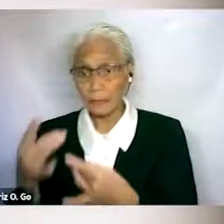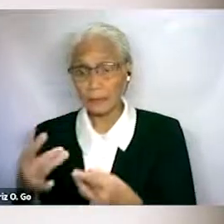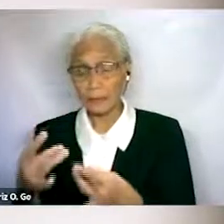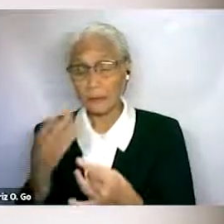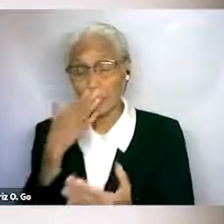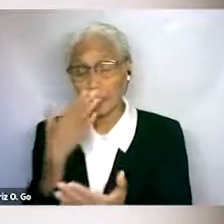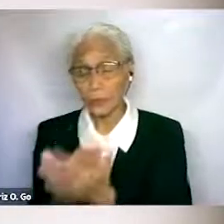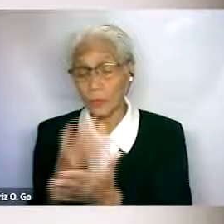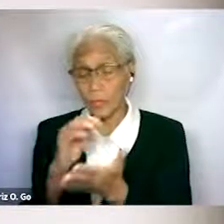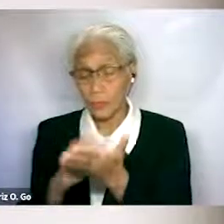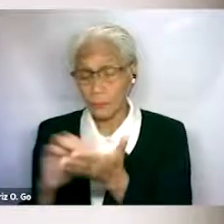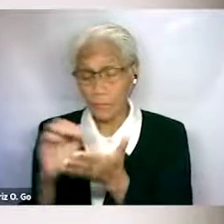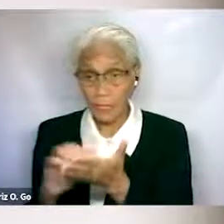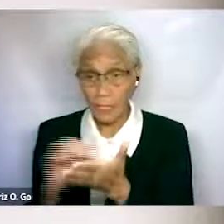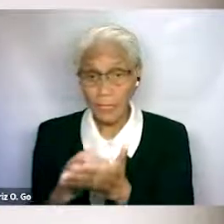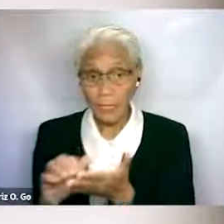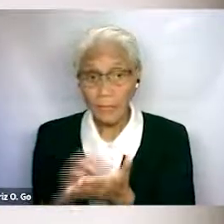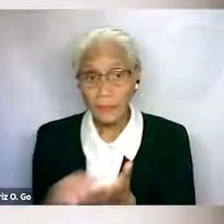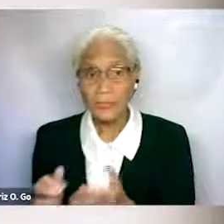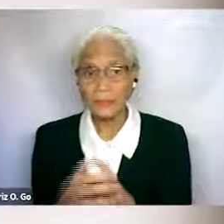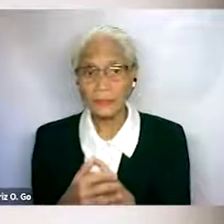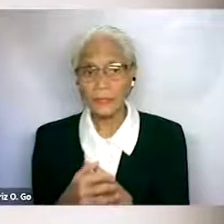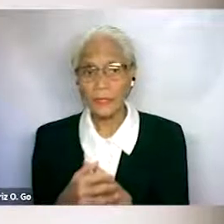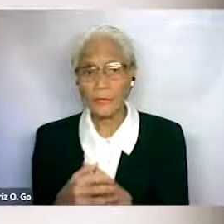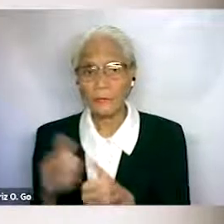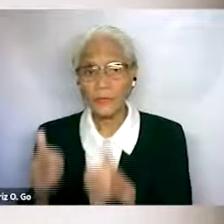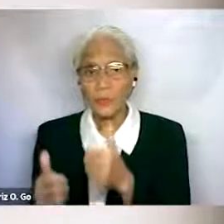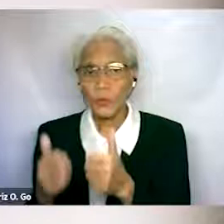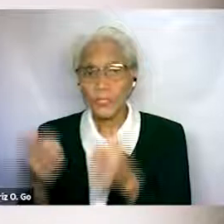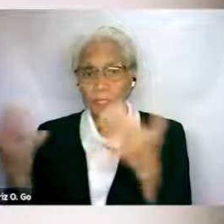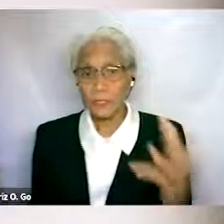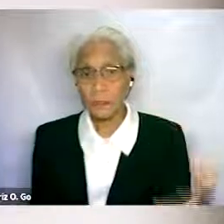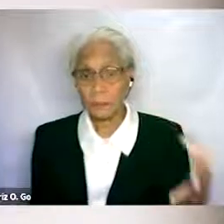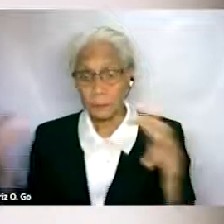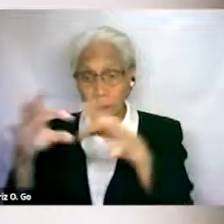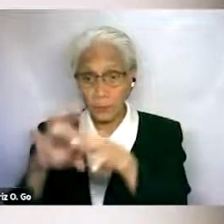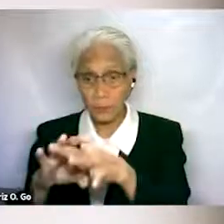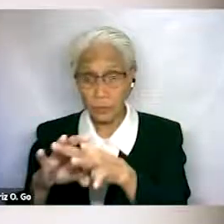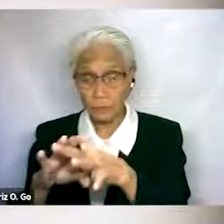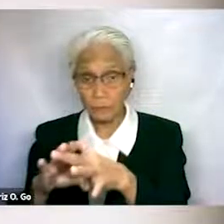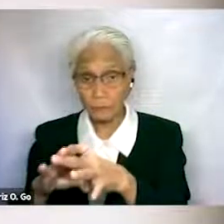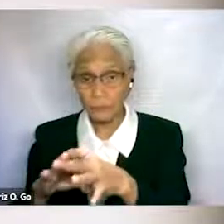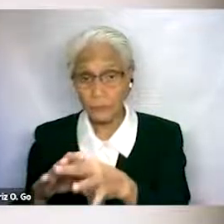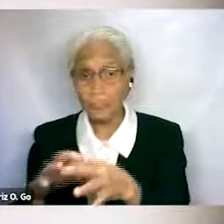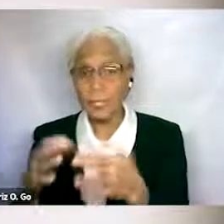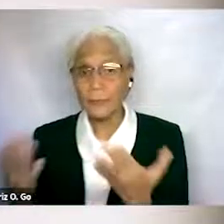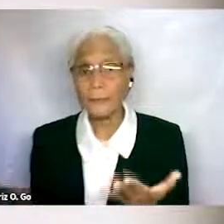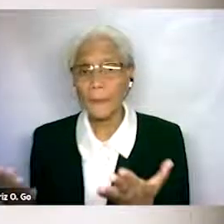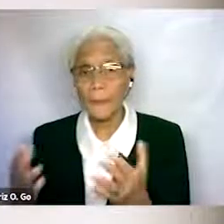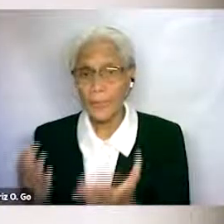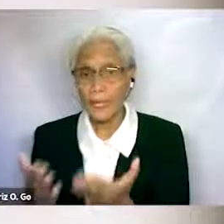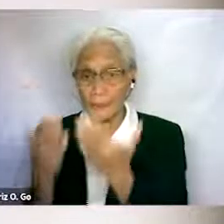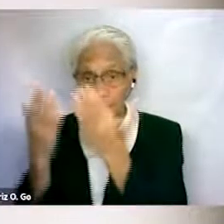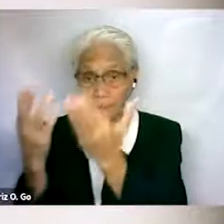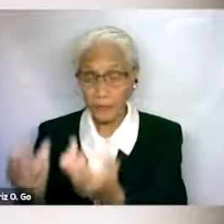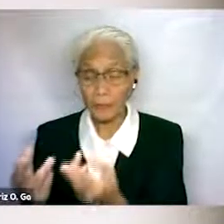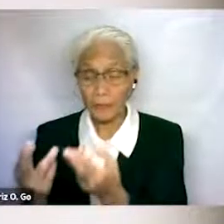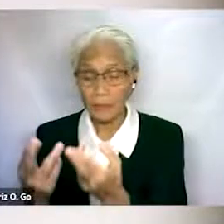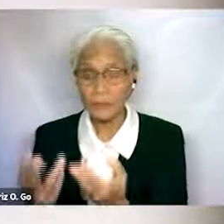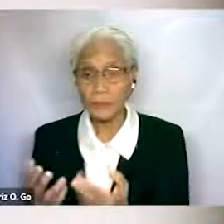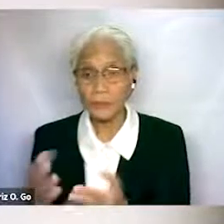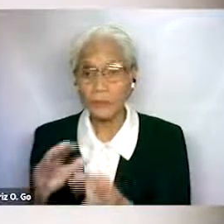post-conflict situation, access to justice, gender-based violence against women, both CEDAW and the CRC recognize